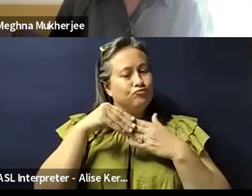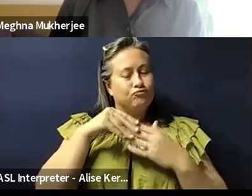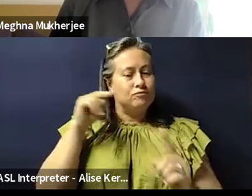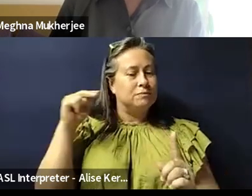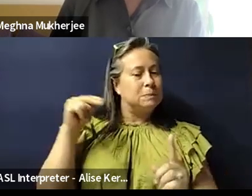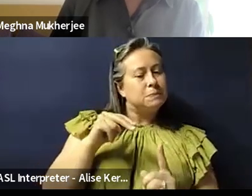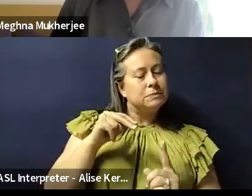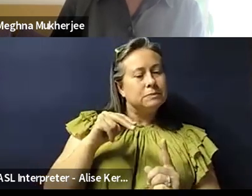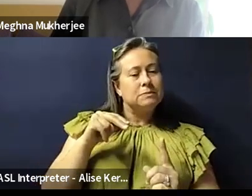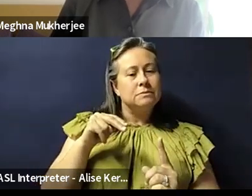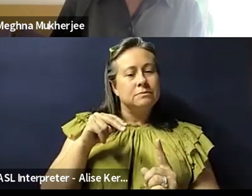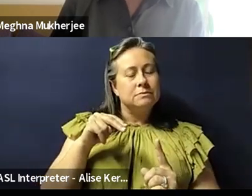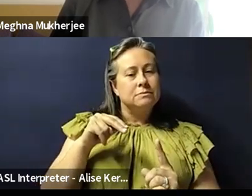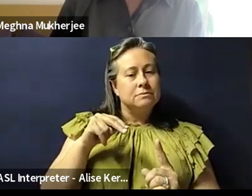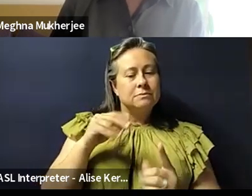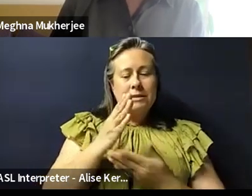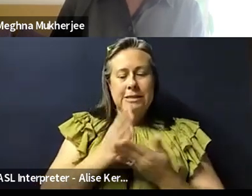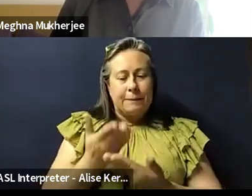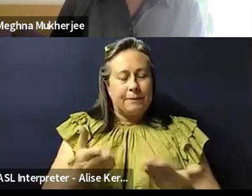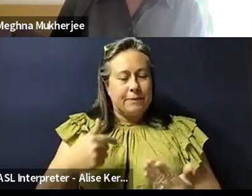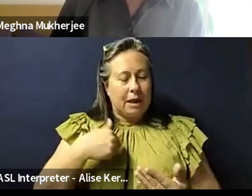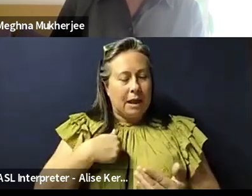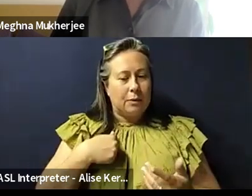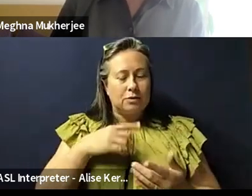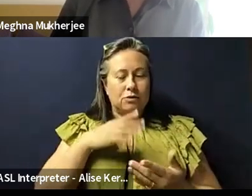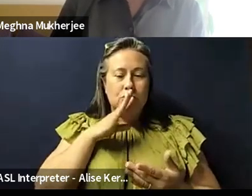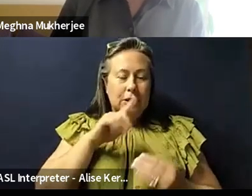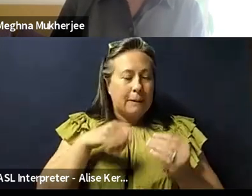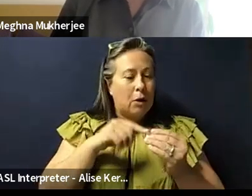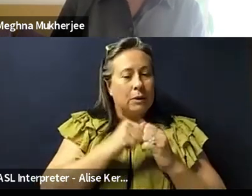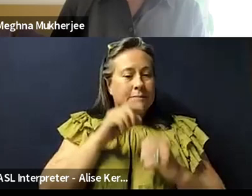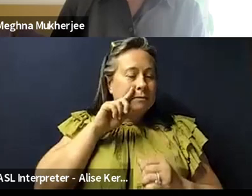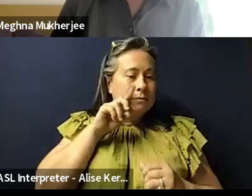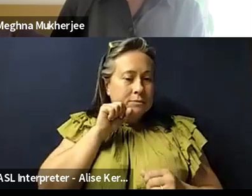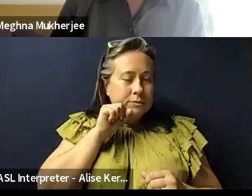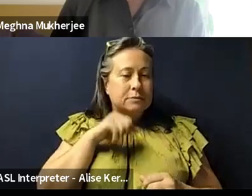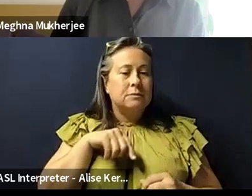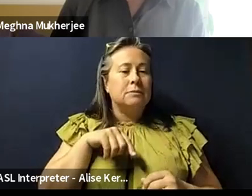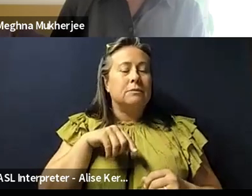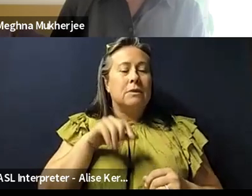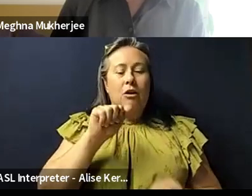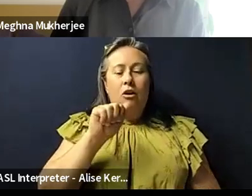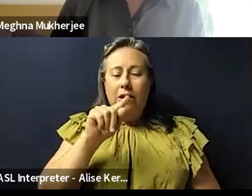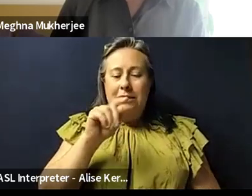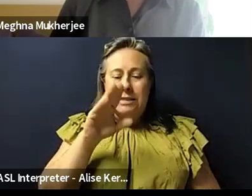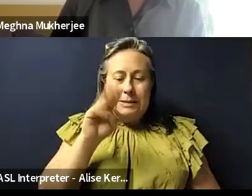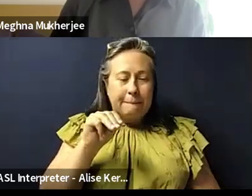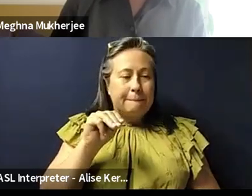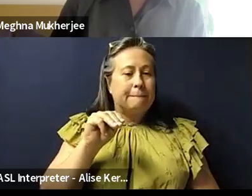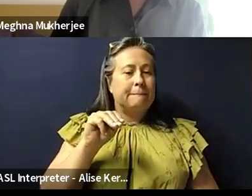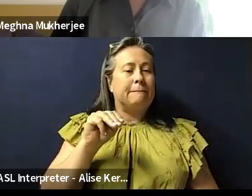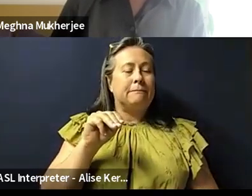into some of the things I was talking about with Down syndrome or even autism or other things, which there's